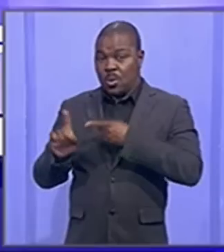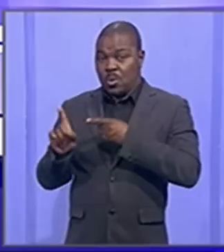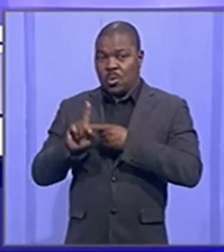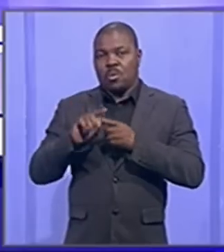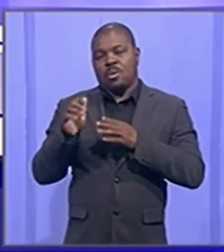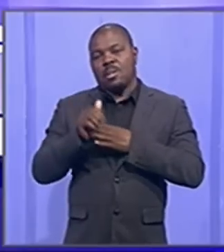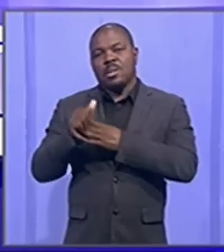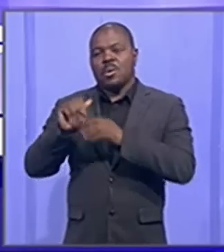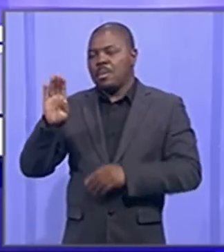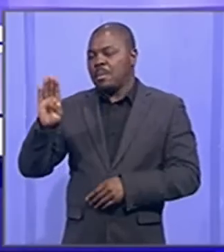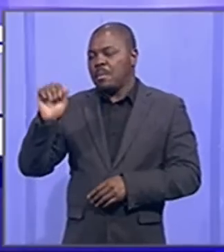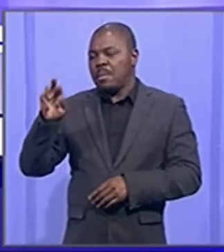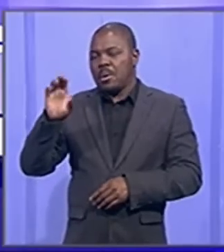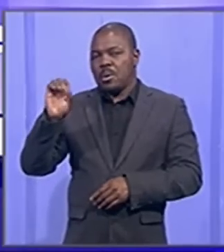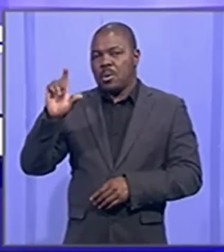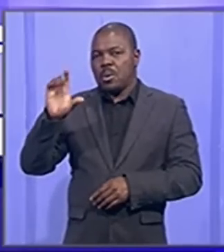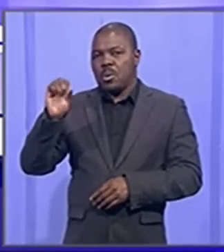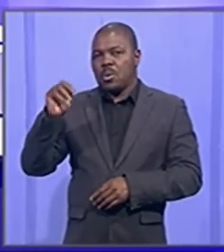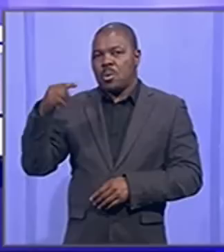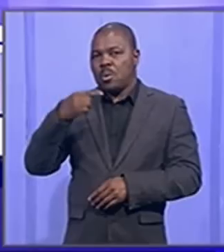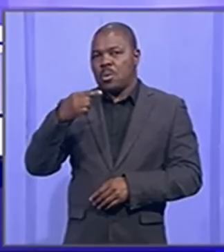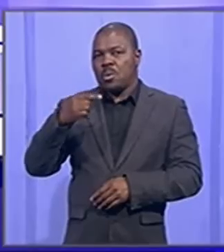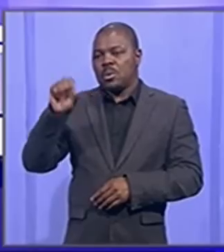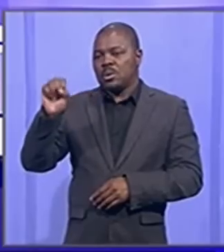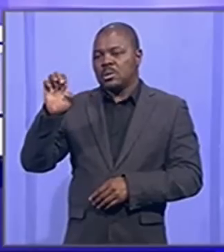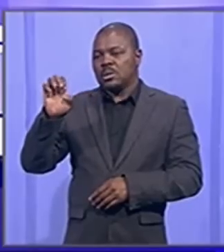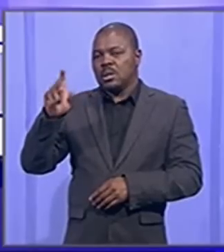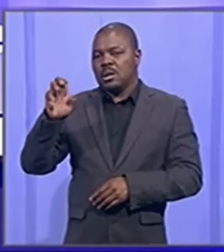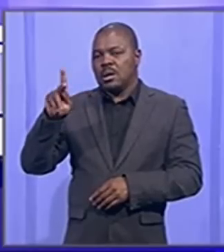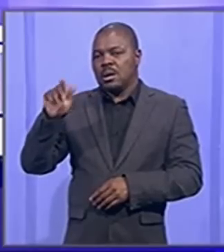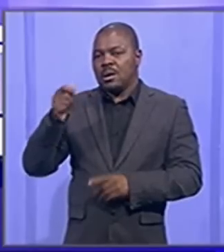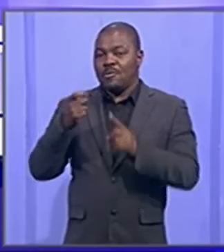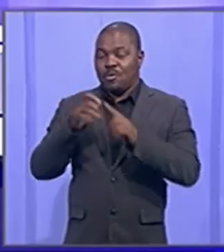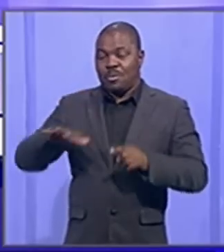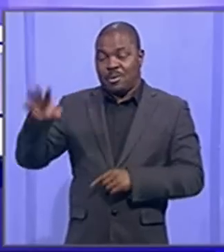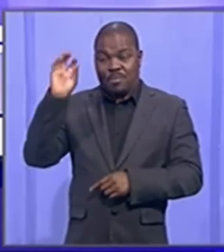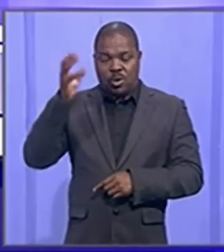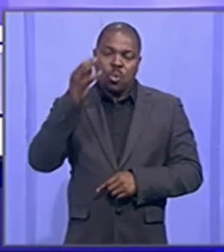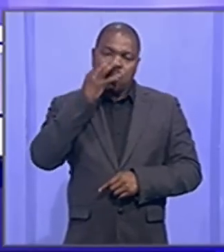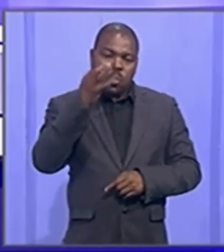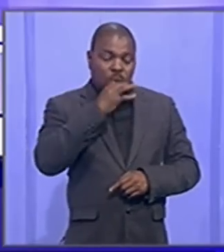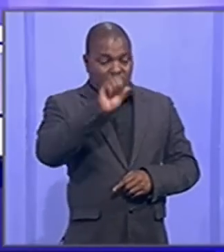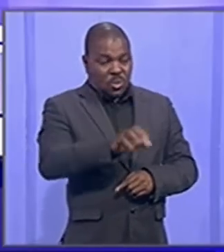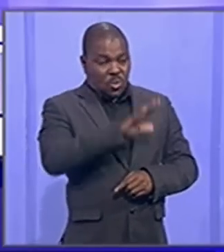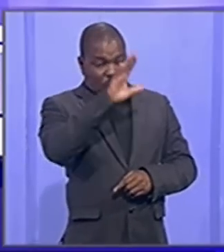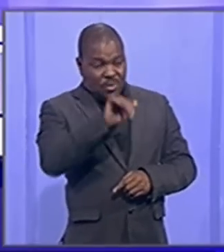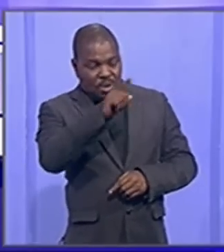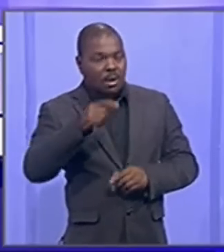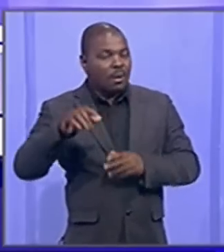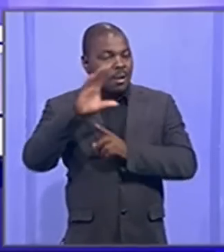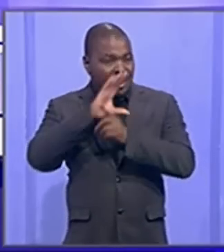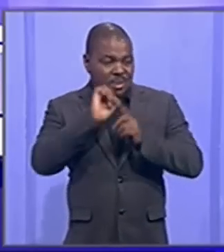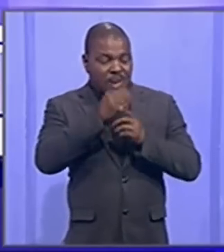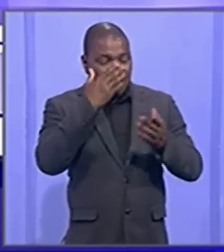edilego morafe wa barolong bo Seleka ka Thabantšhu Free State o gateletše gore naga e tlo timelela ke ditlogo le ditšo tša